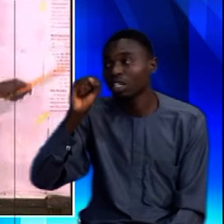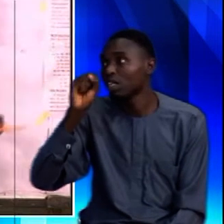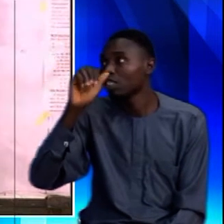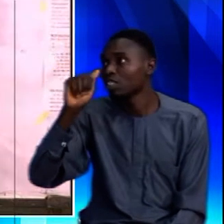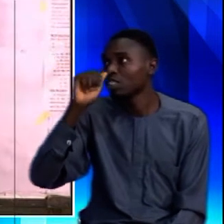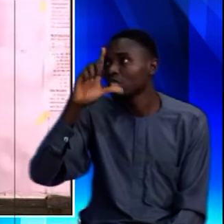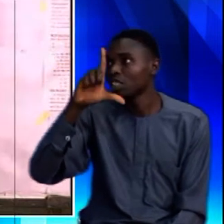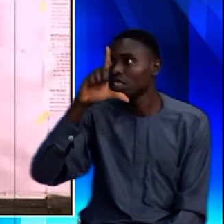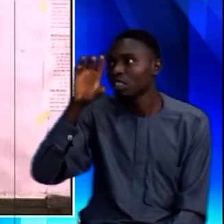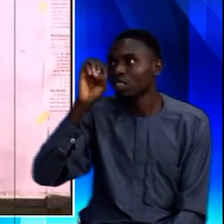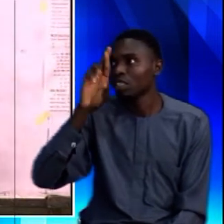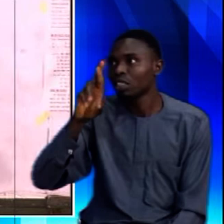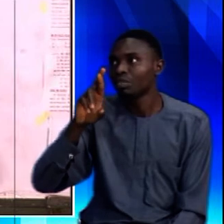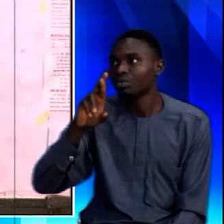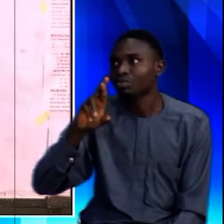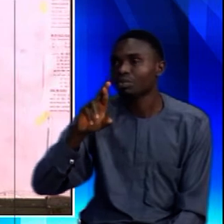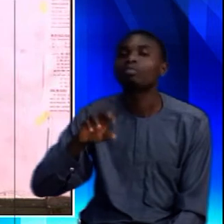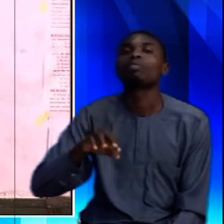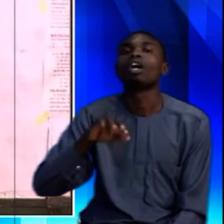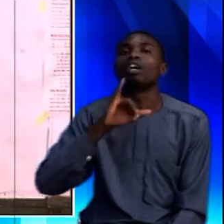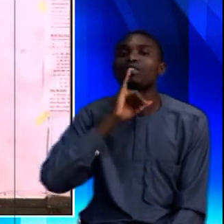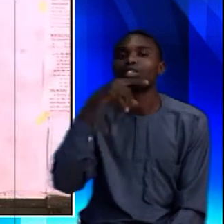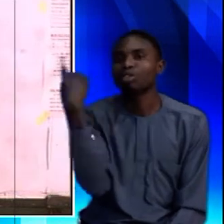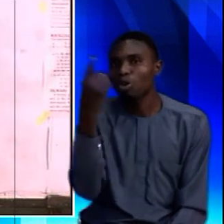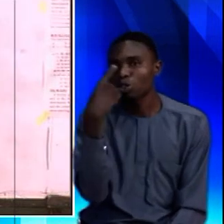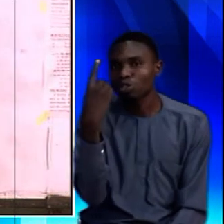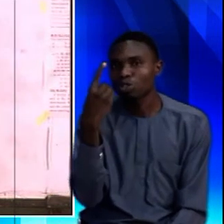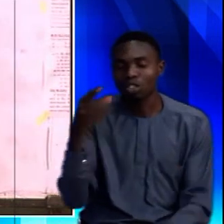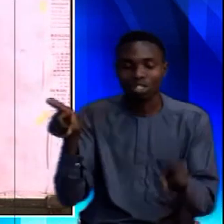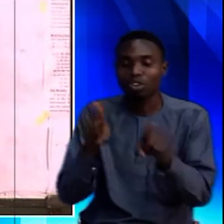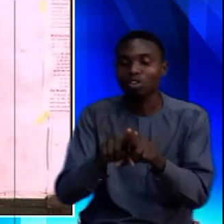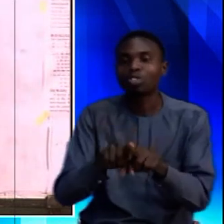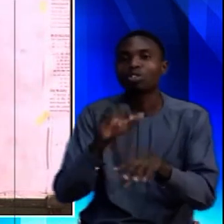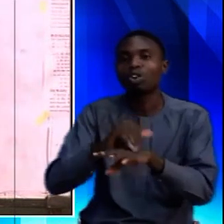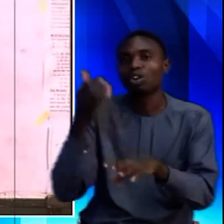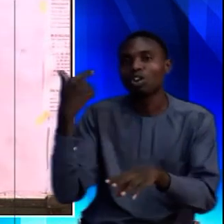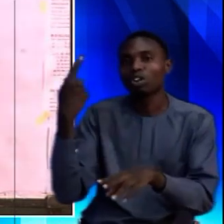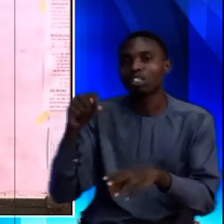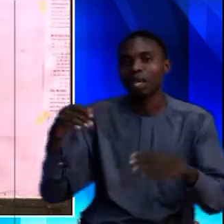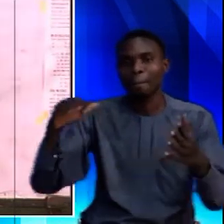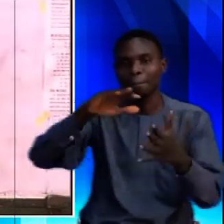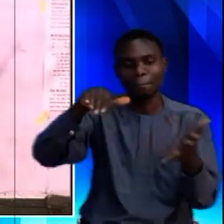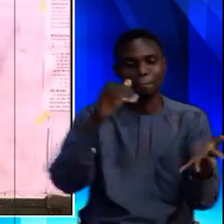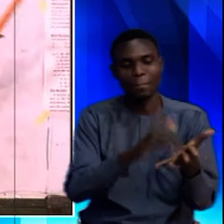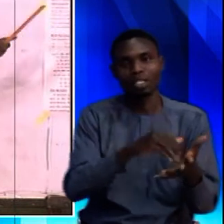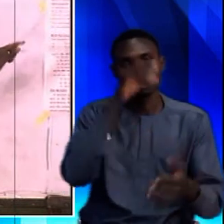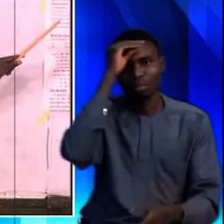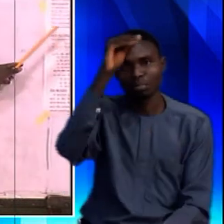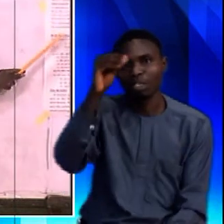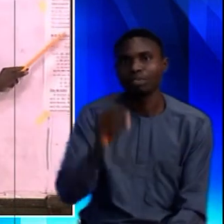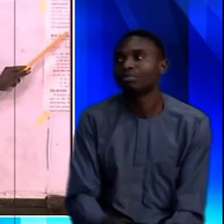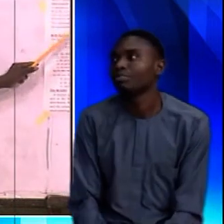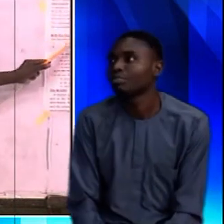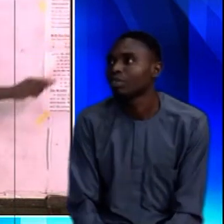Also, a wholesaler is called the middleman or the middleman because he is in